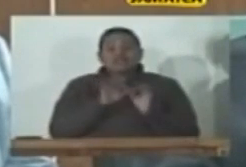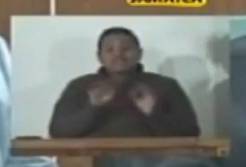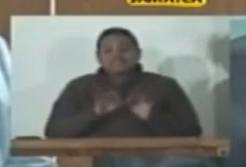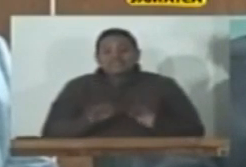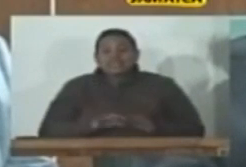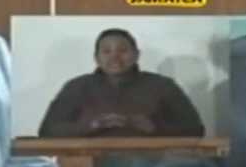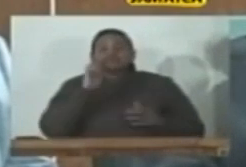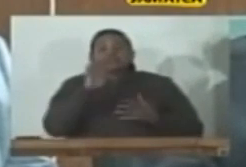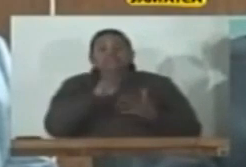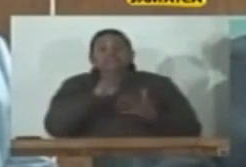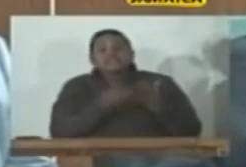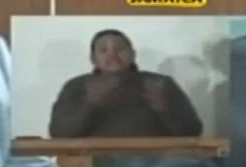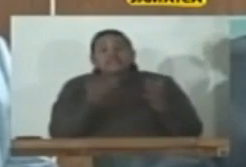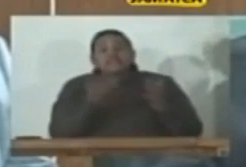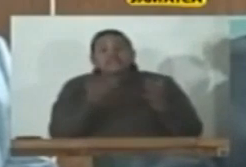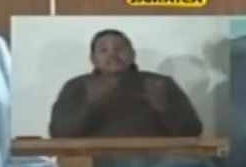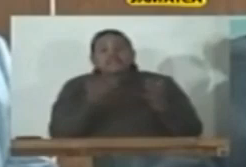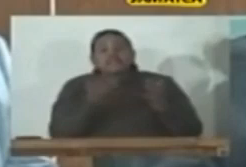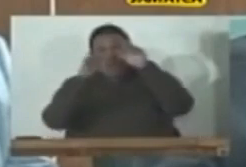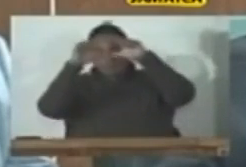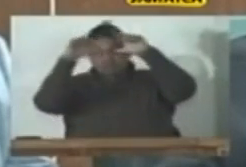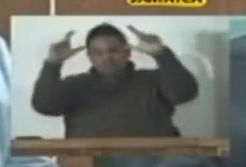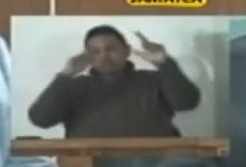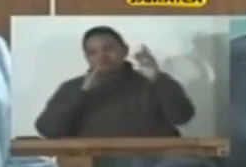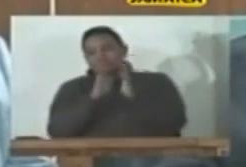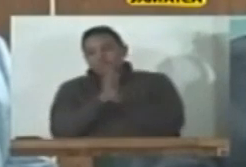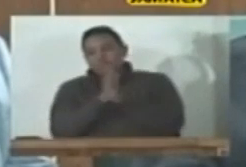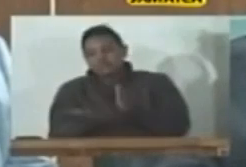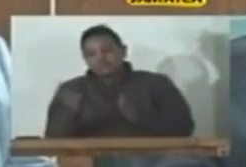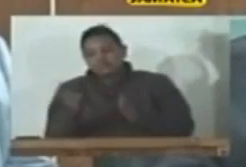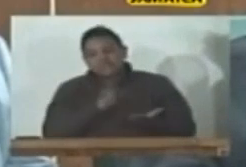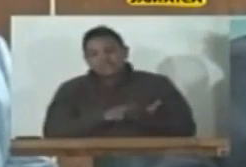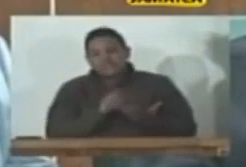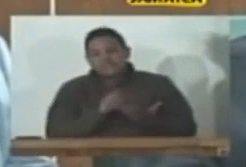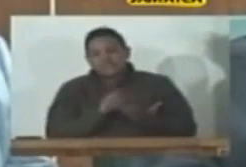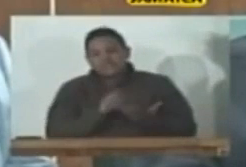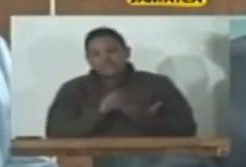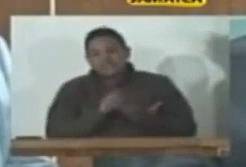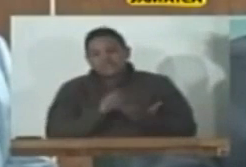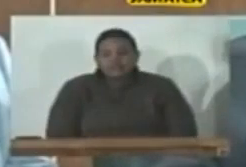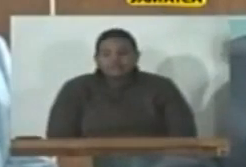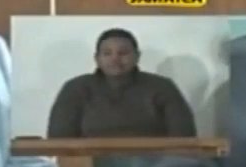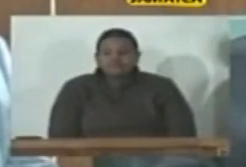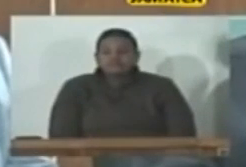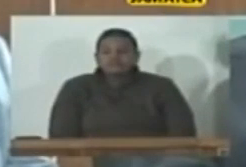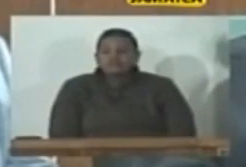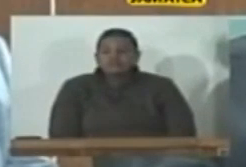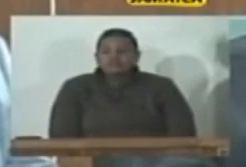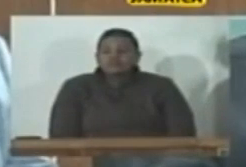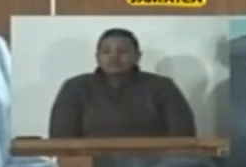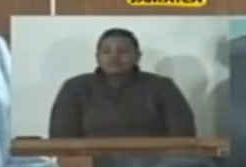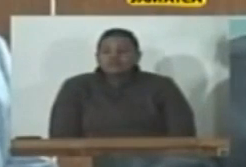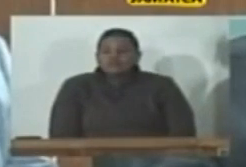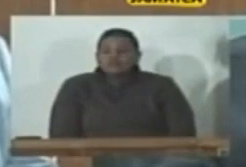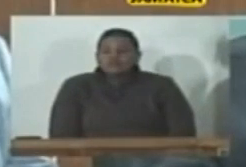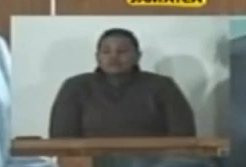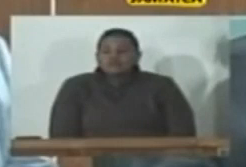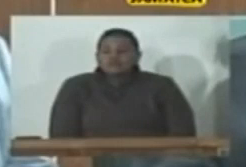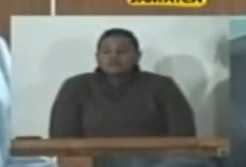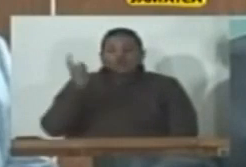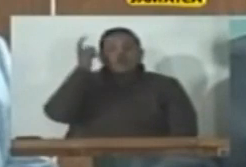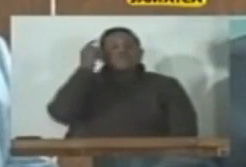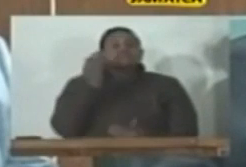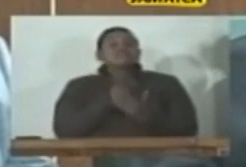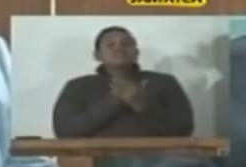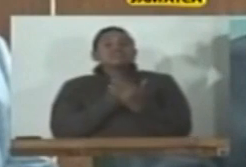Speaker, the government's fiscal policy paper, tabled on the 14th of February this year, states that the government